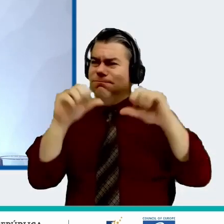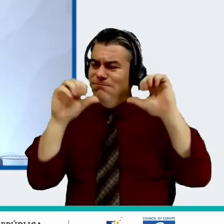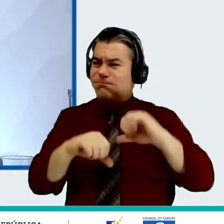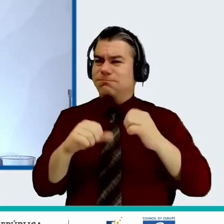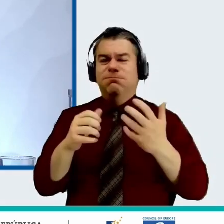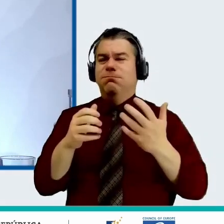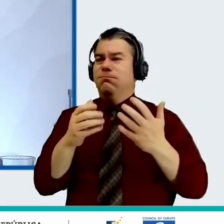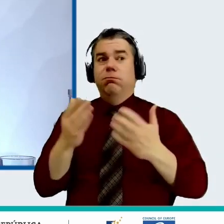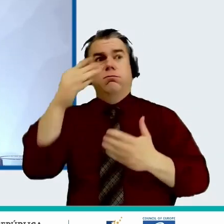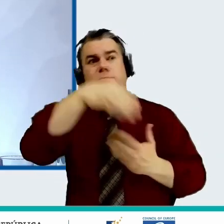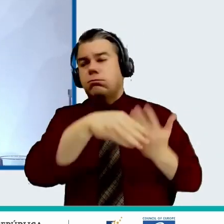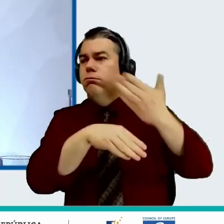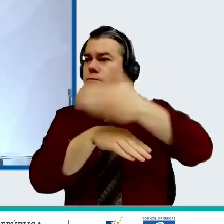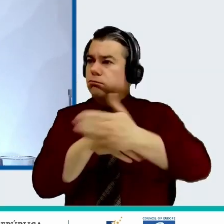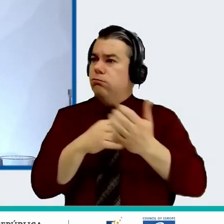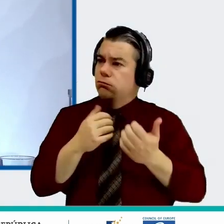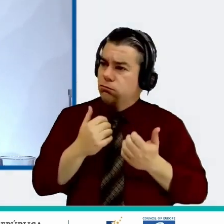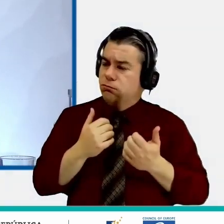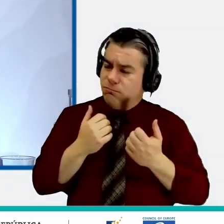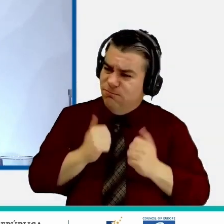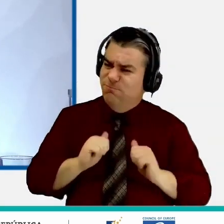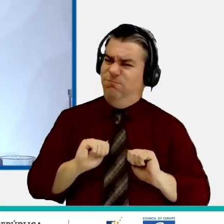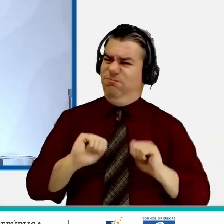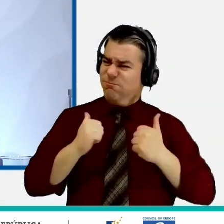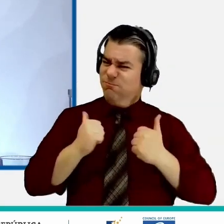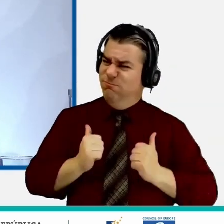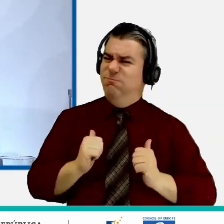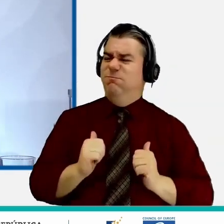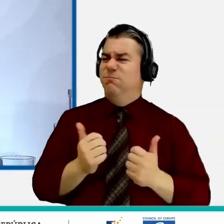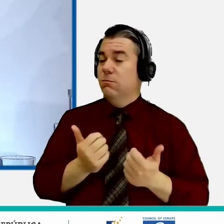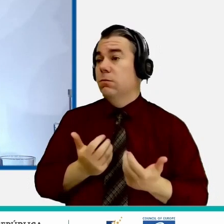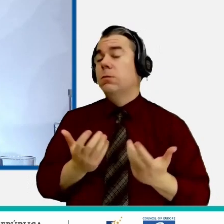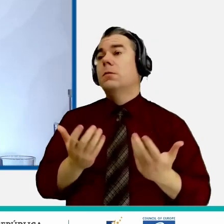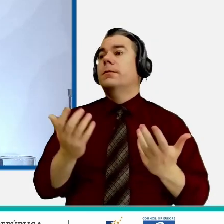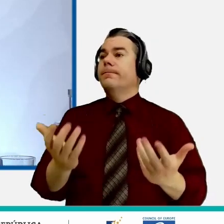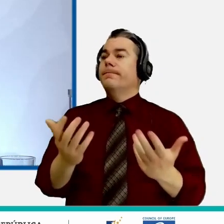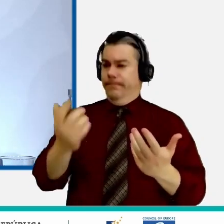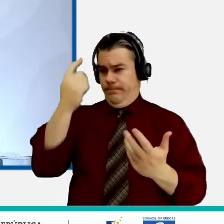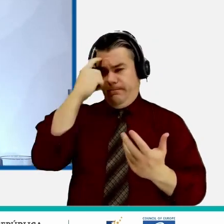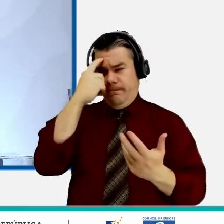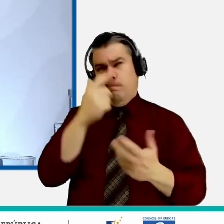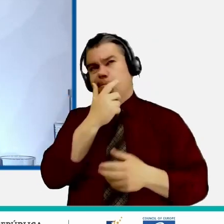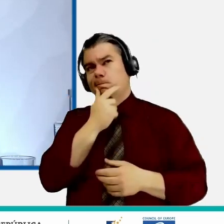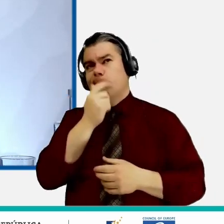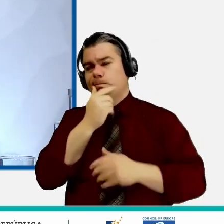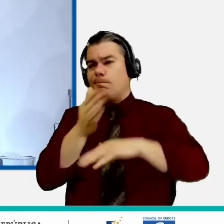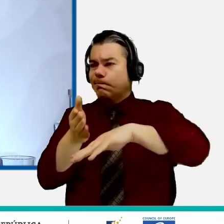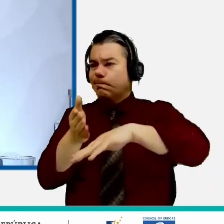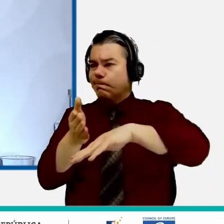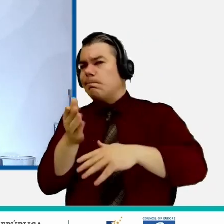efforts, and also the very important work on developing scenarios and also looking into